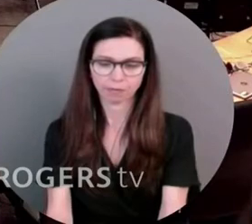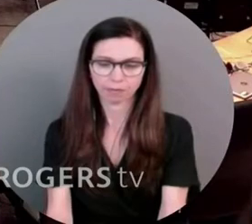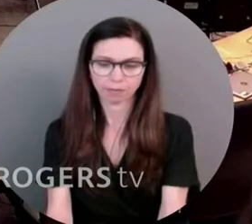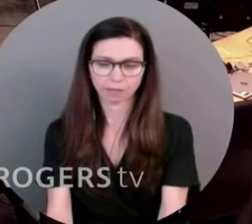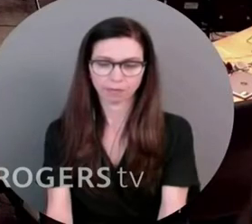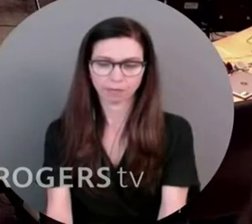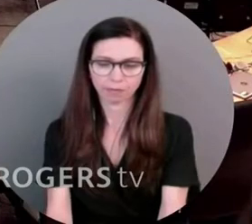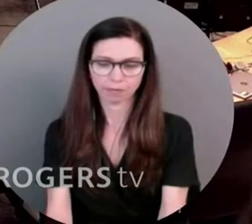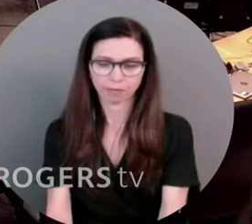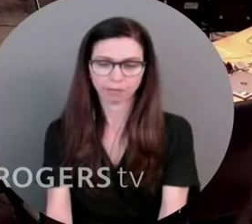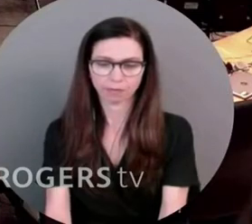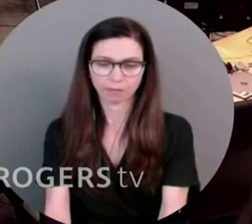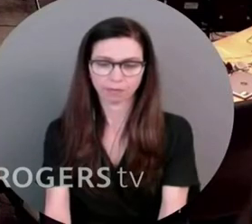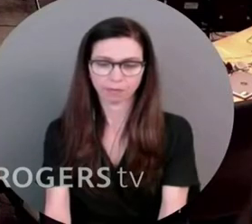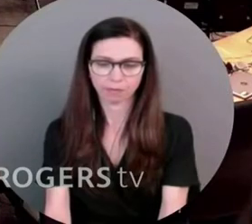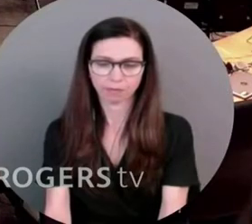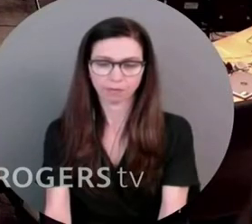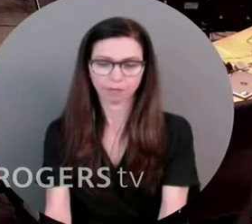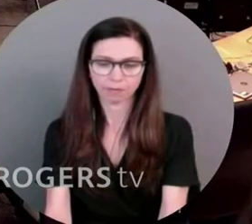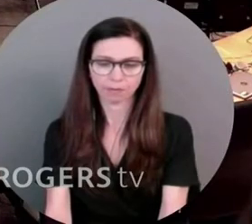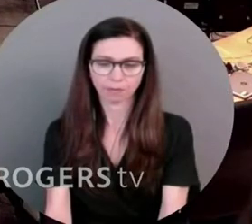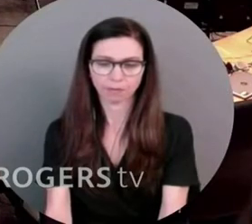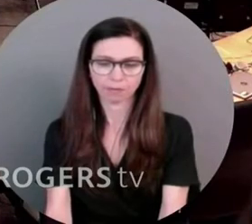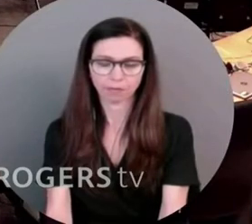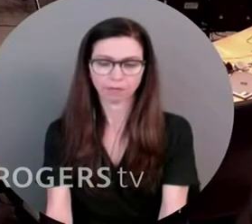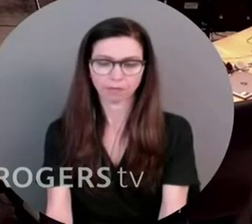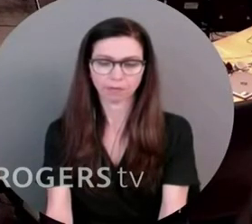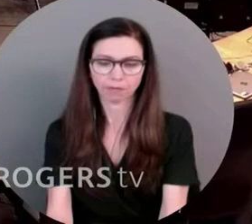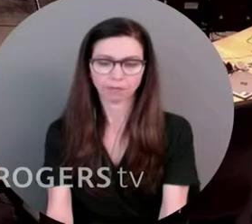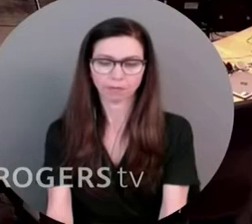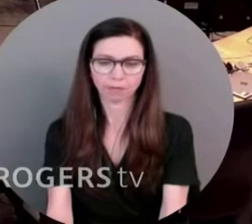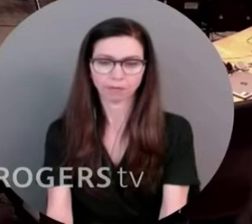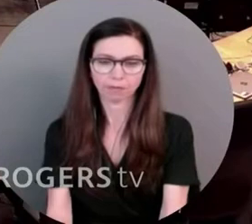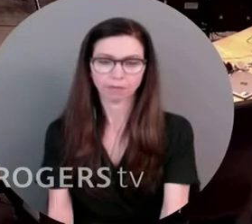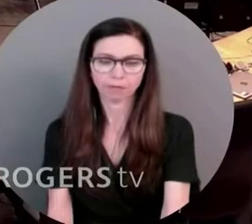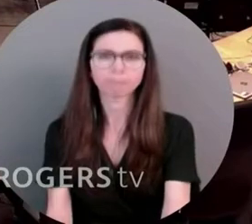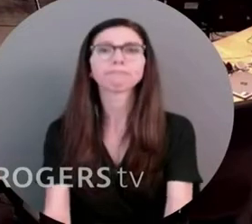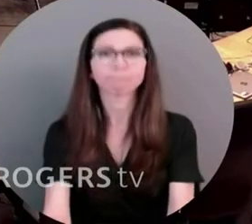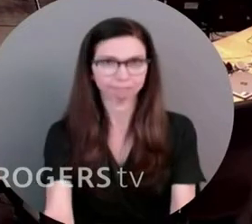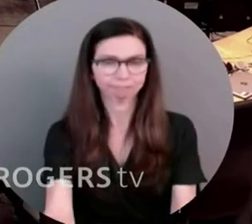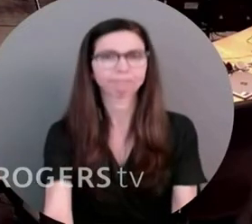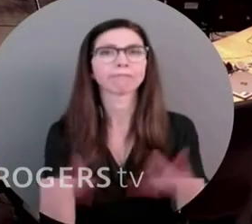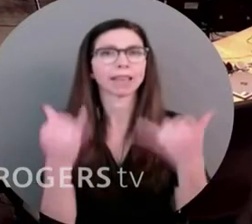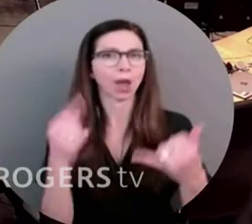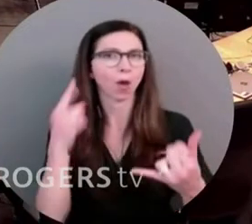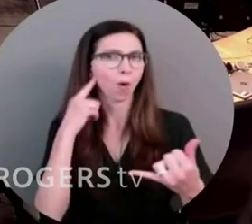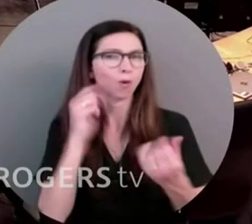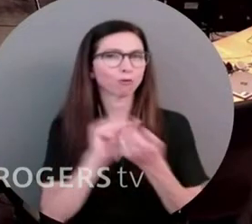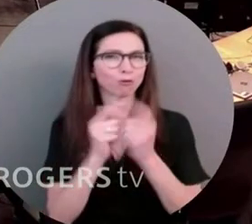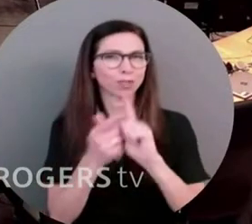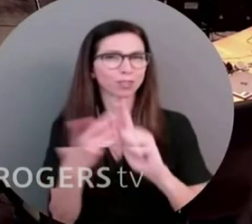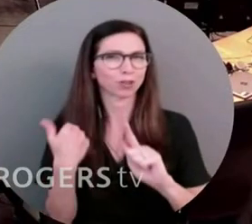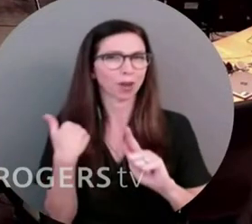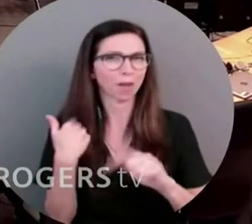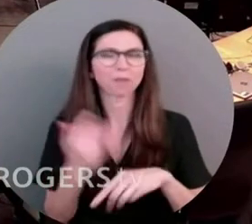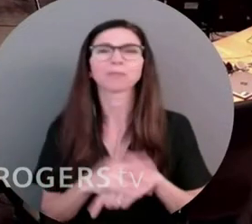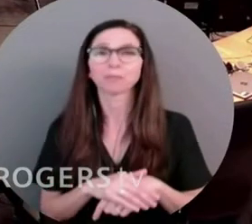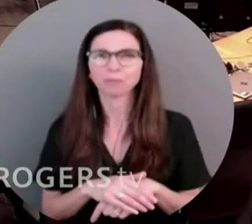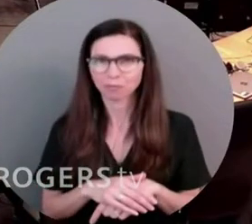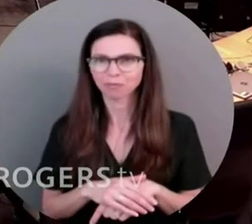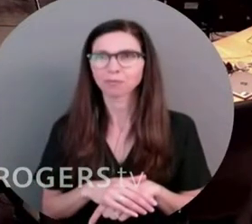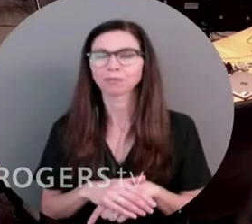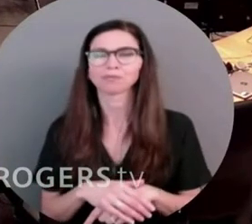Et les risques d'exposition, more to do with their workplace, not their neighborhood.